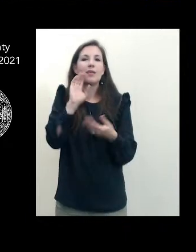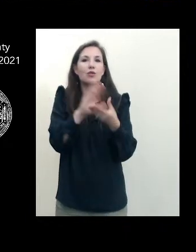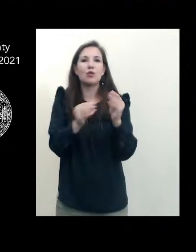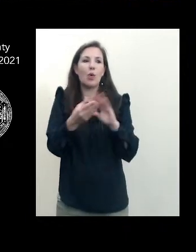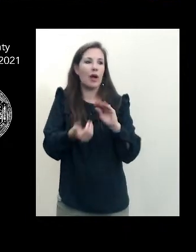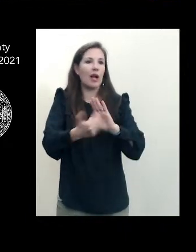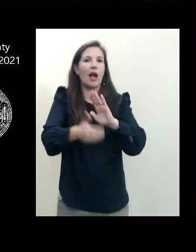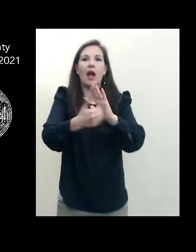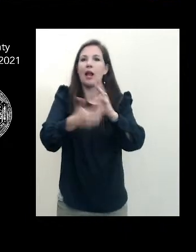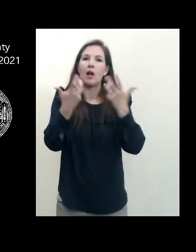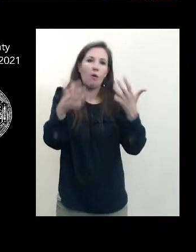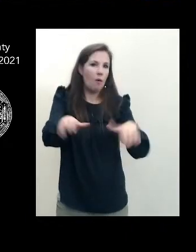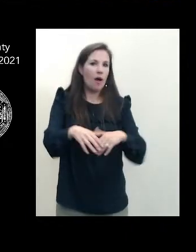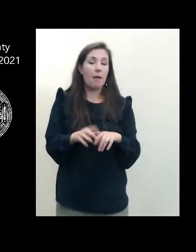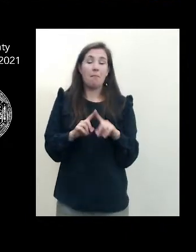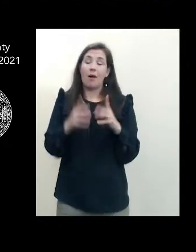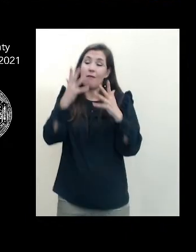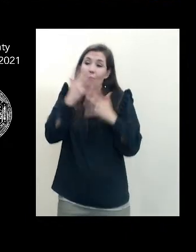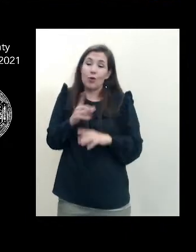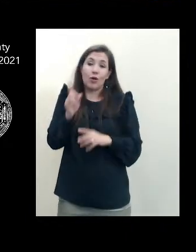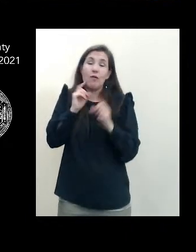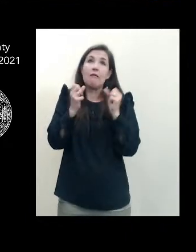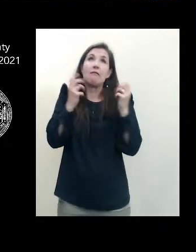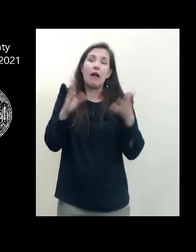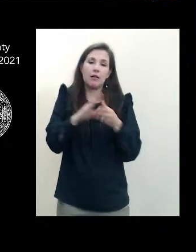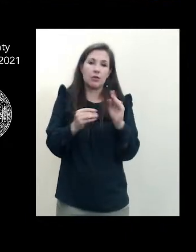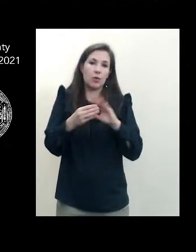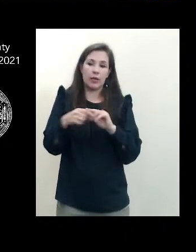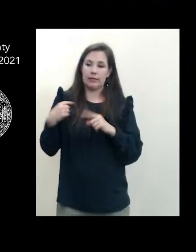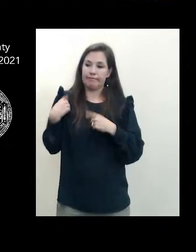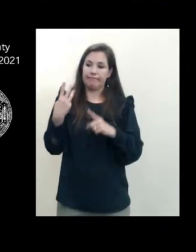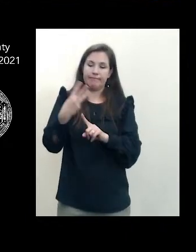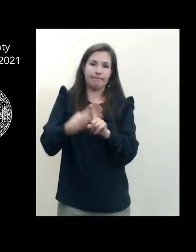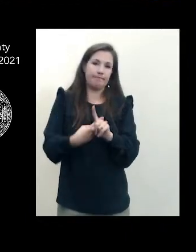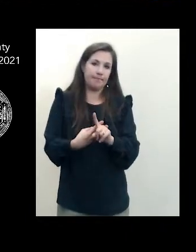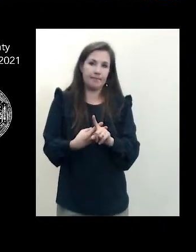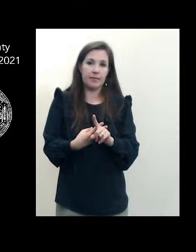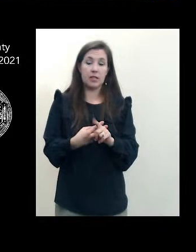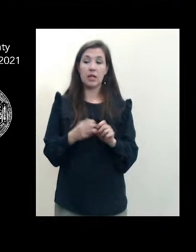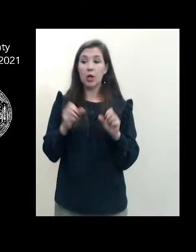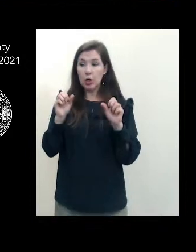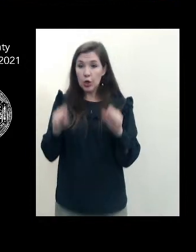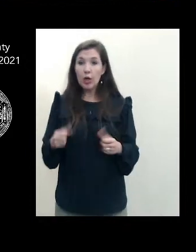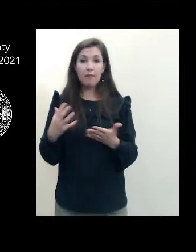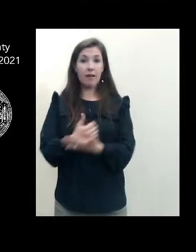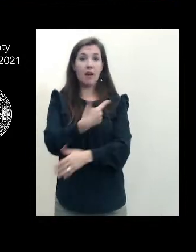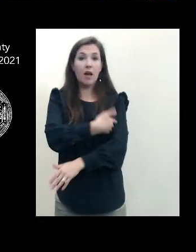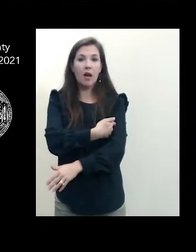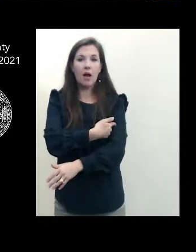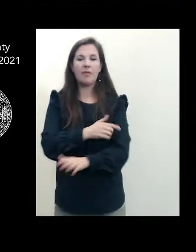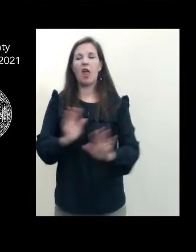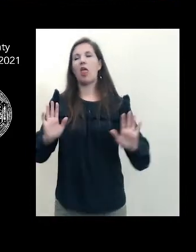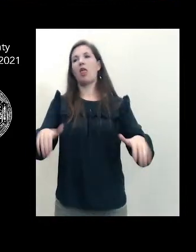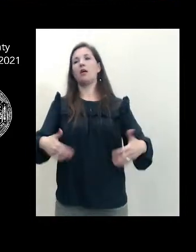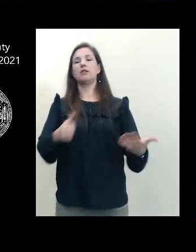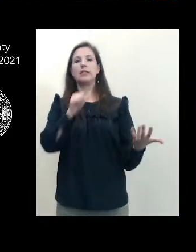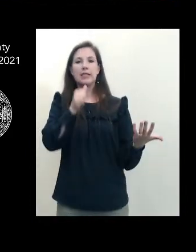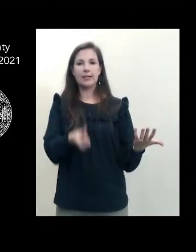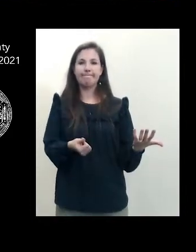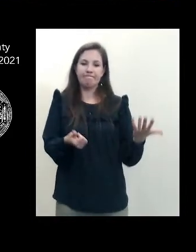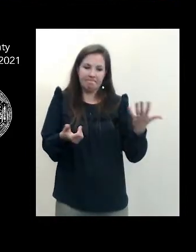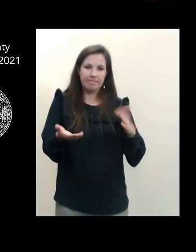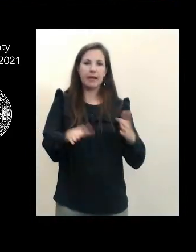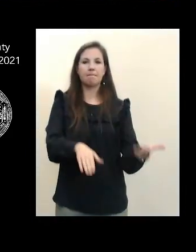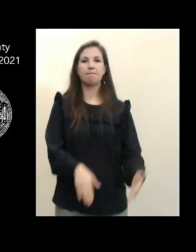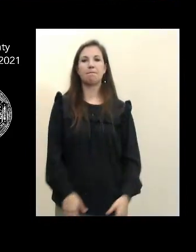anymore, but unfortunately I've heard lots of those in the last 6 months of individuals who could have been vaccinated but didn't get their